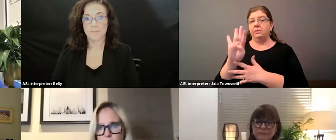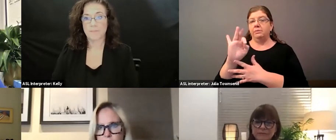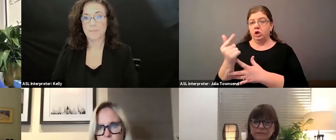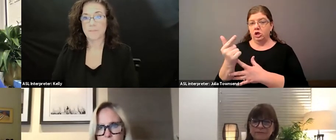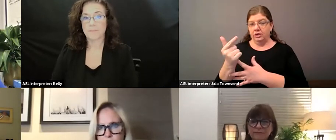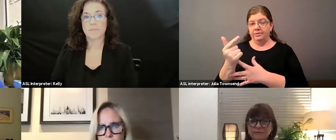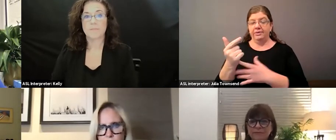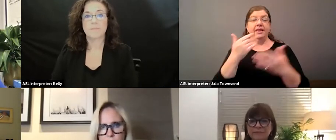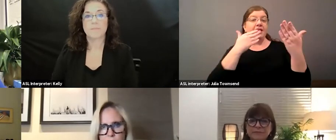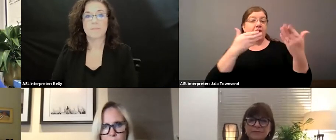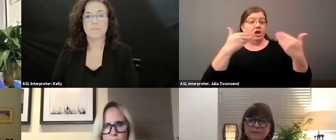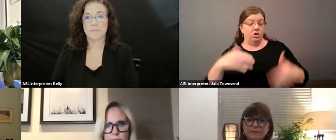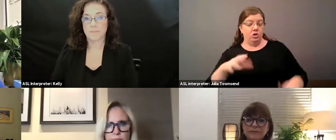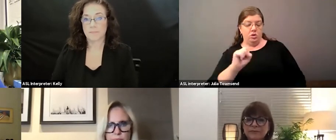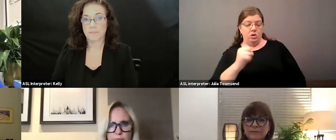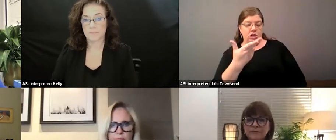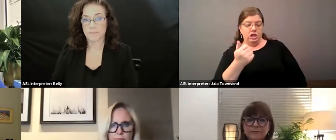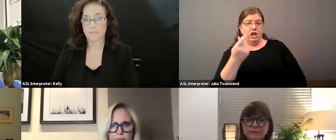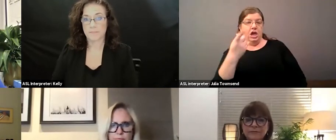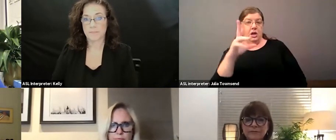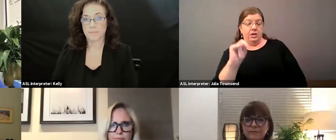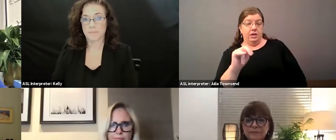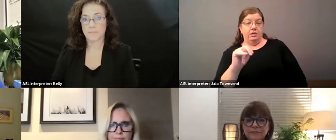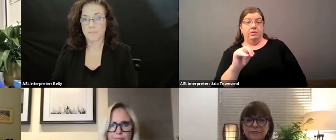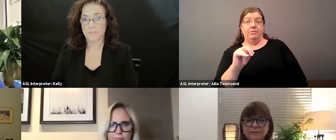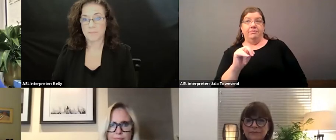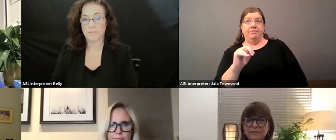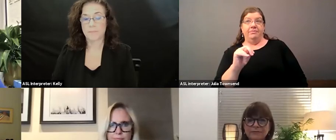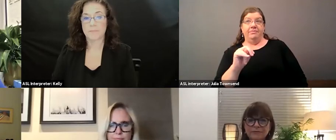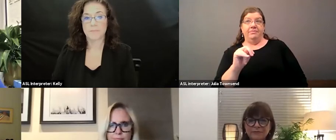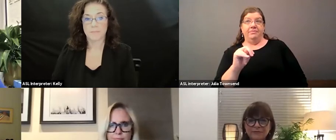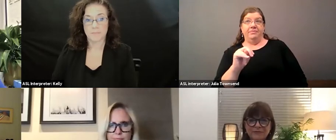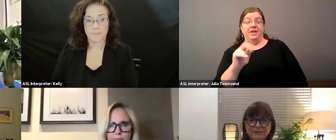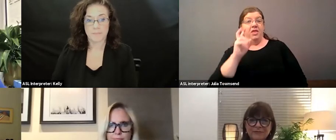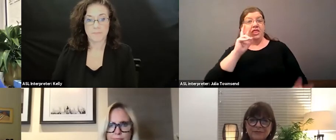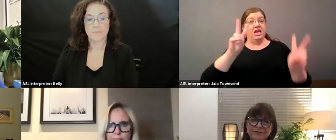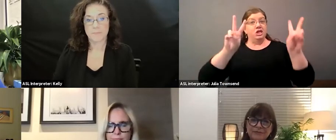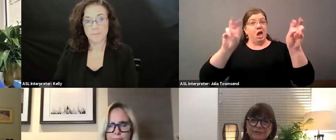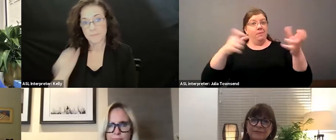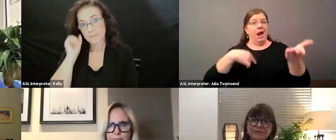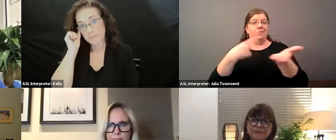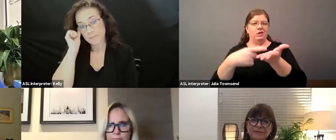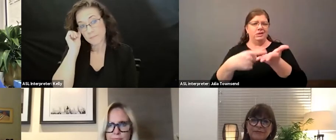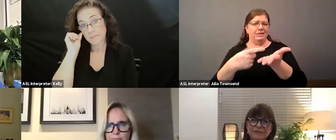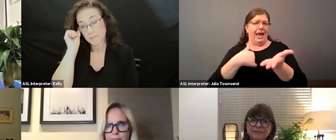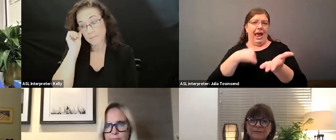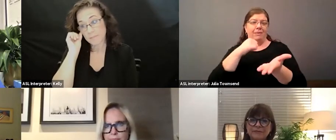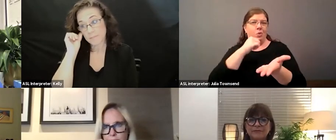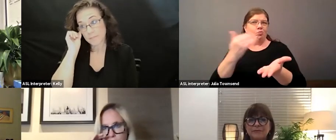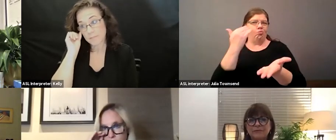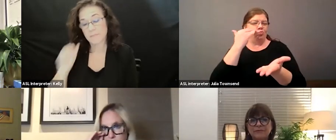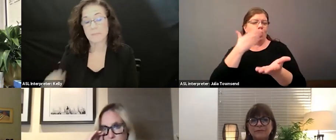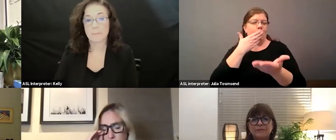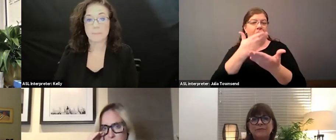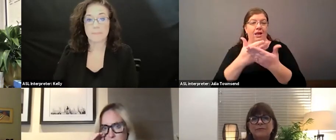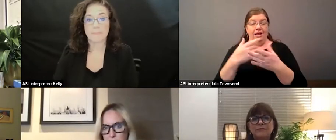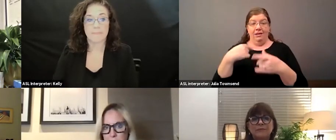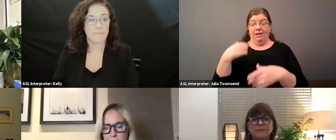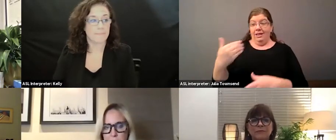thank you my name is sheridan rosenberg well i'm certainly no stranger to the topic i'm going to discuss it was only this last board meeting in the board